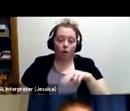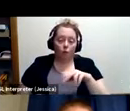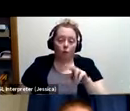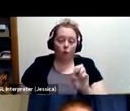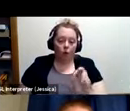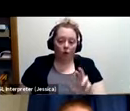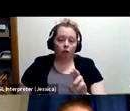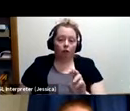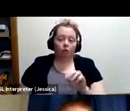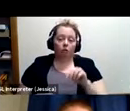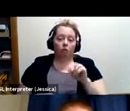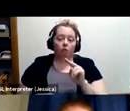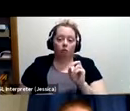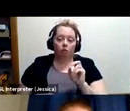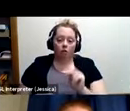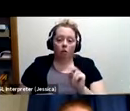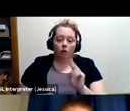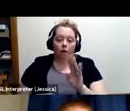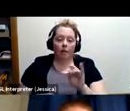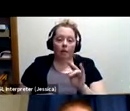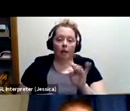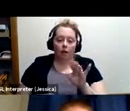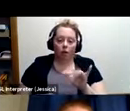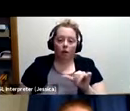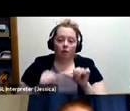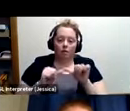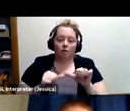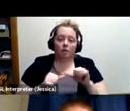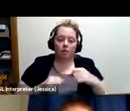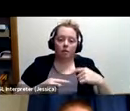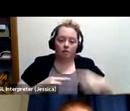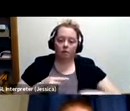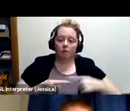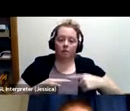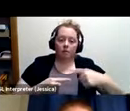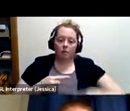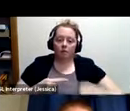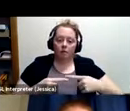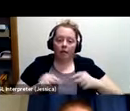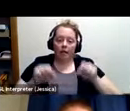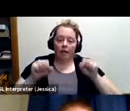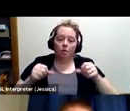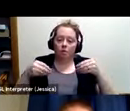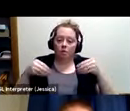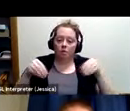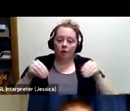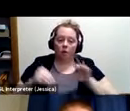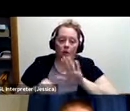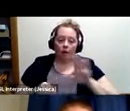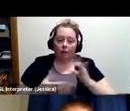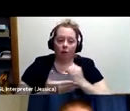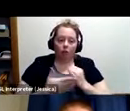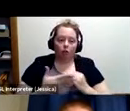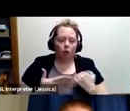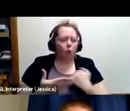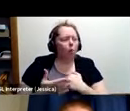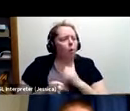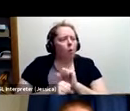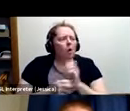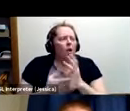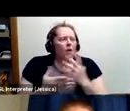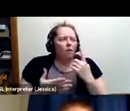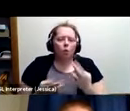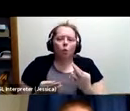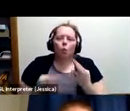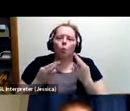work and sell it, because we think that, you know, we do a lot of supporting in terms of resource coordination, but when we can put money